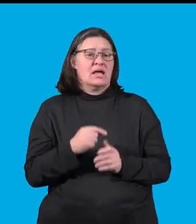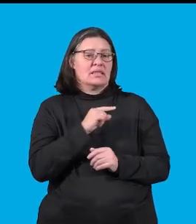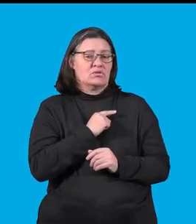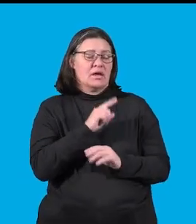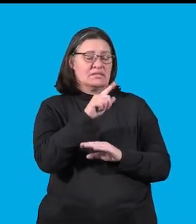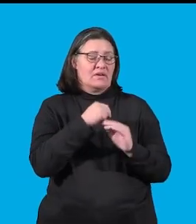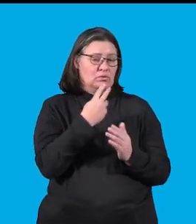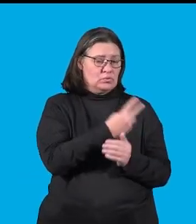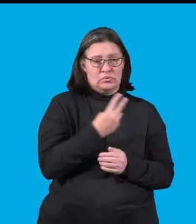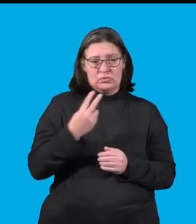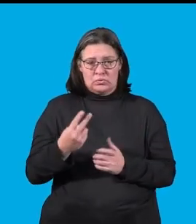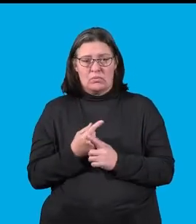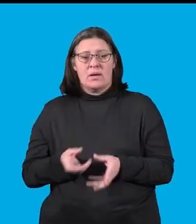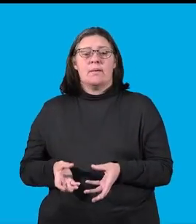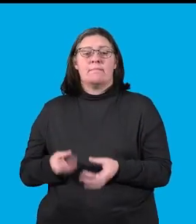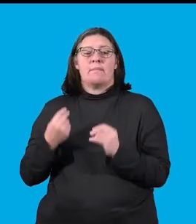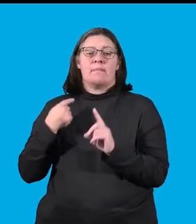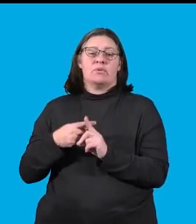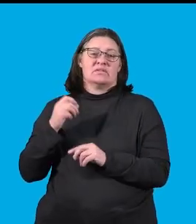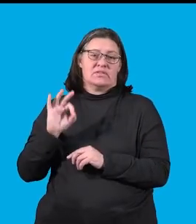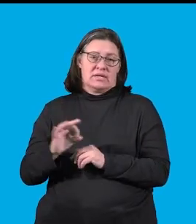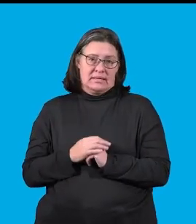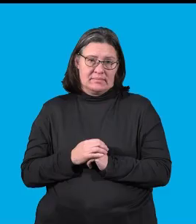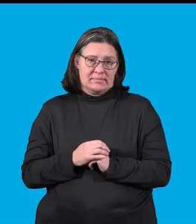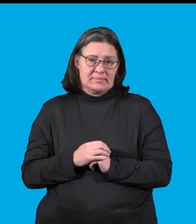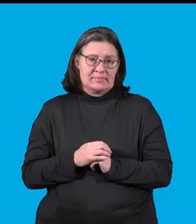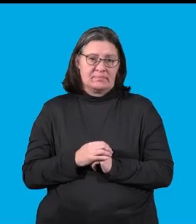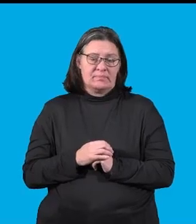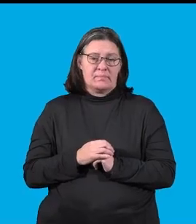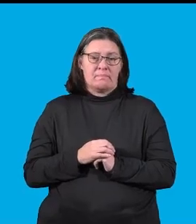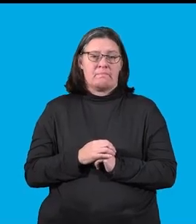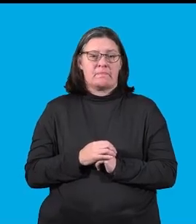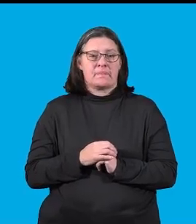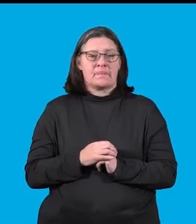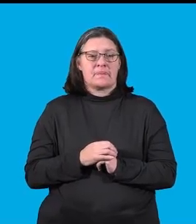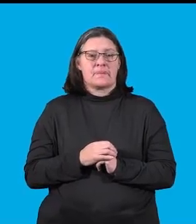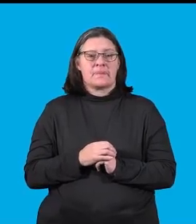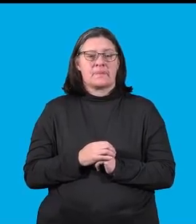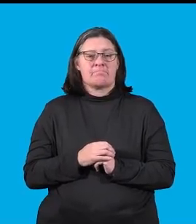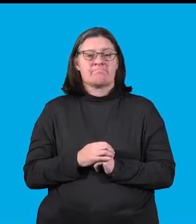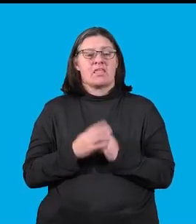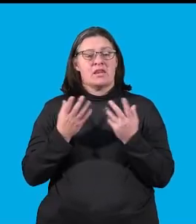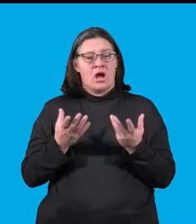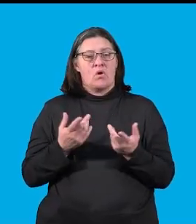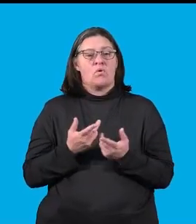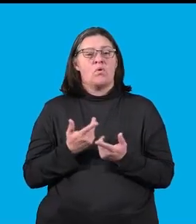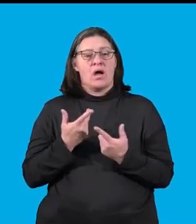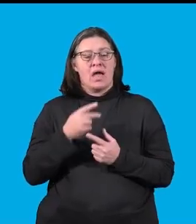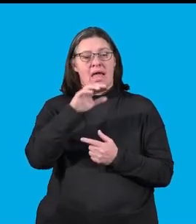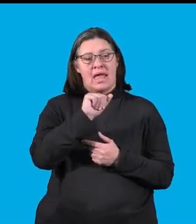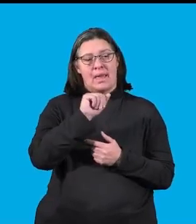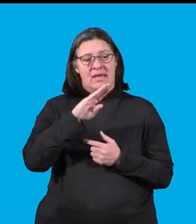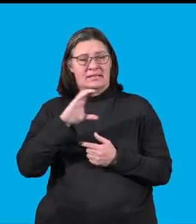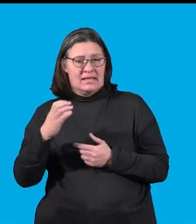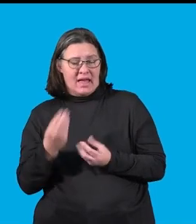So therefore, dividing both sides by 2, I get that b is equal to 3. So now my equation, I've got